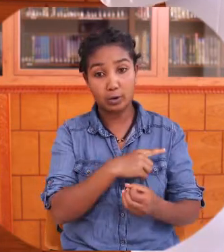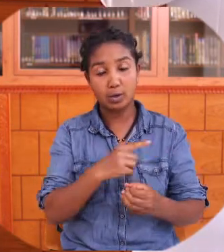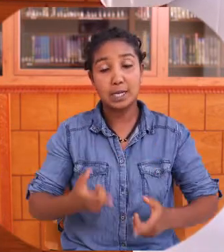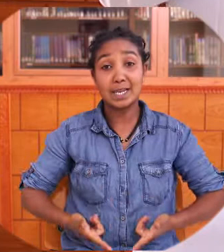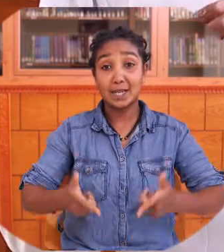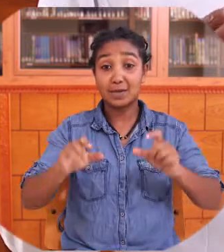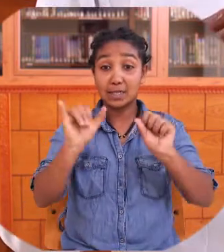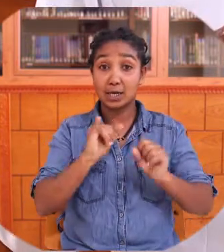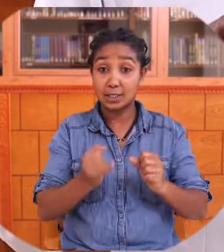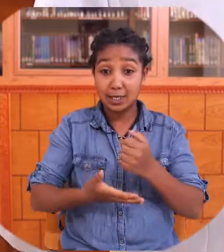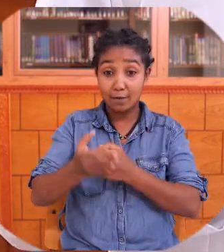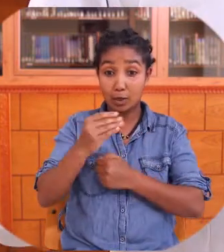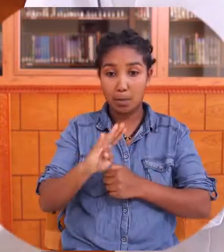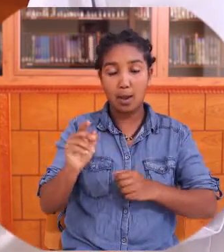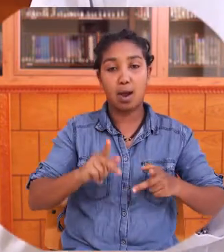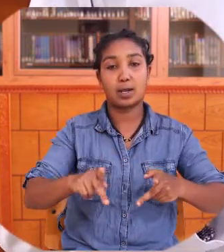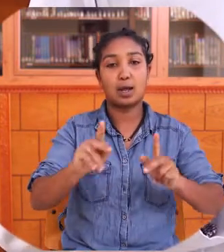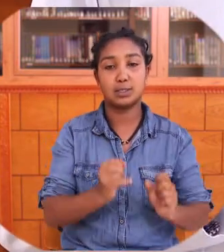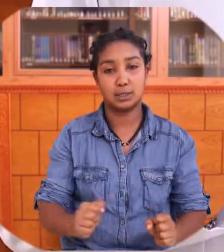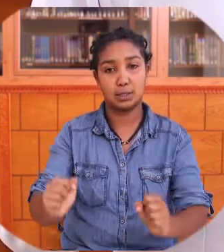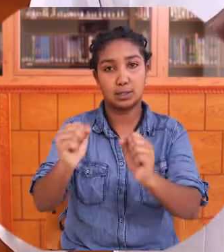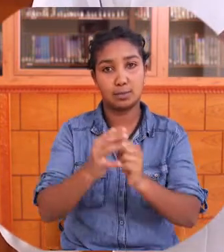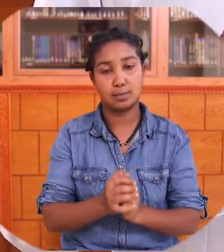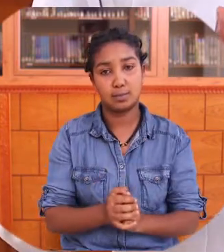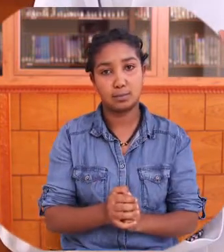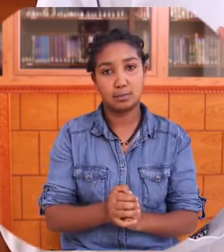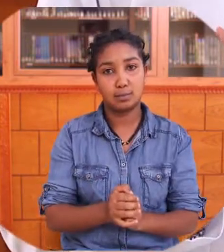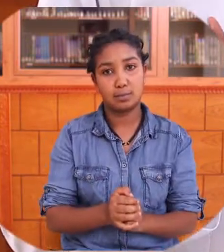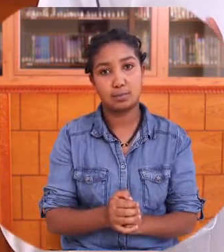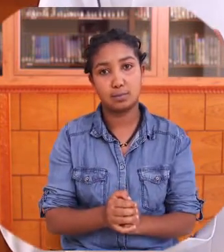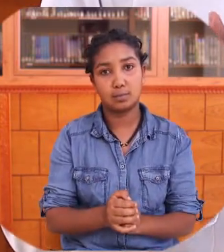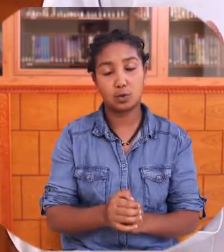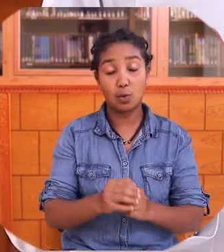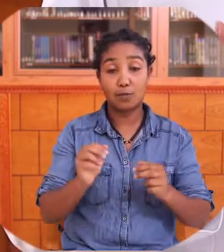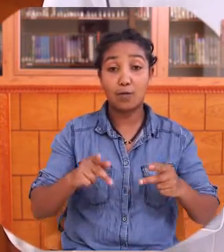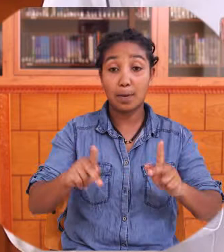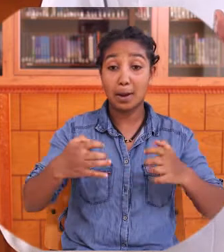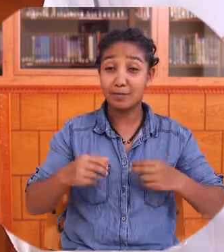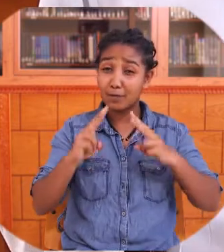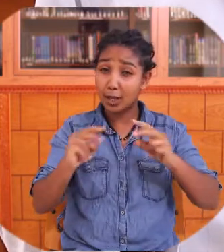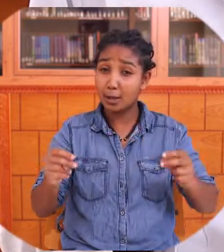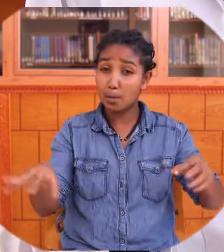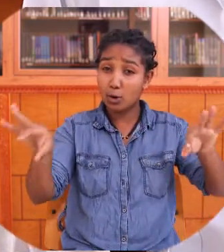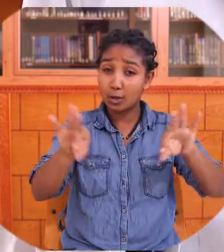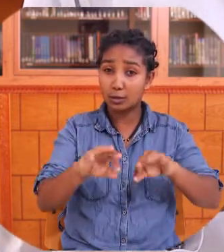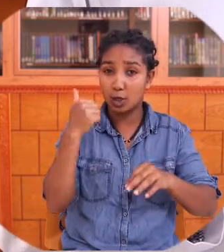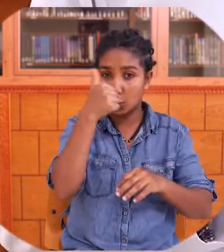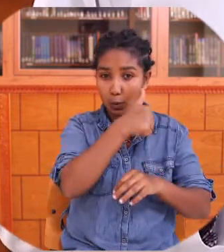standard is covered by agricultural system. And hence, farm animals are very important for farmers in